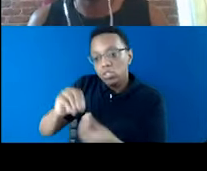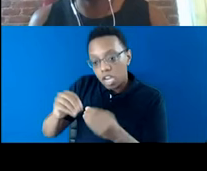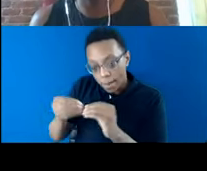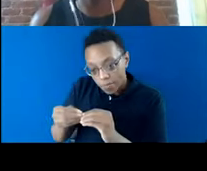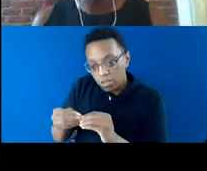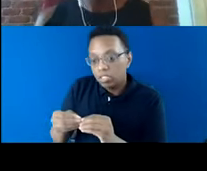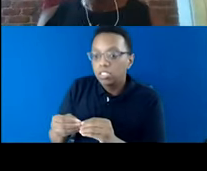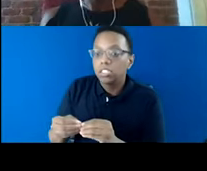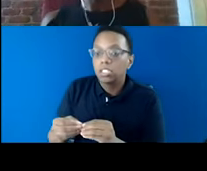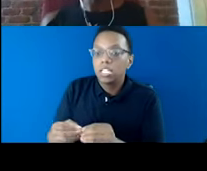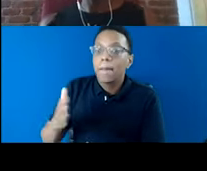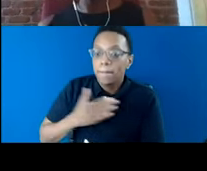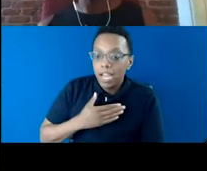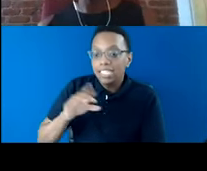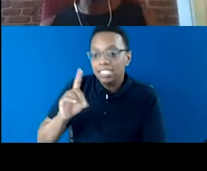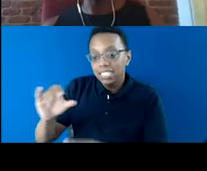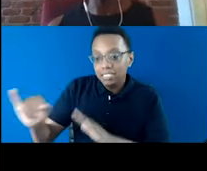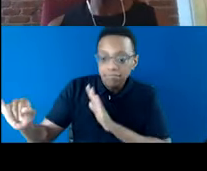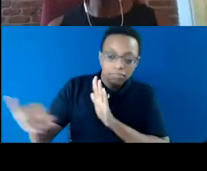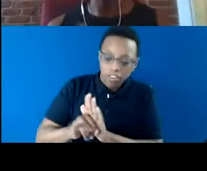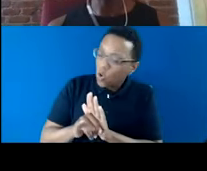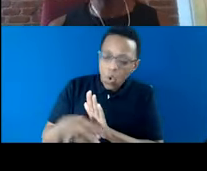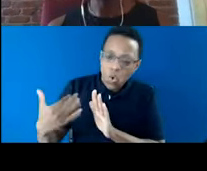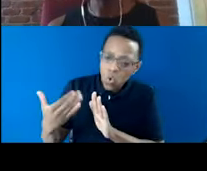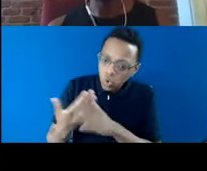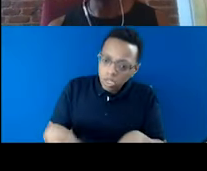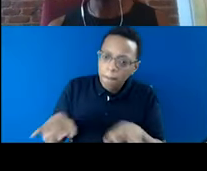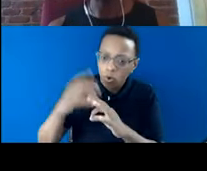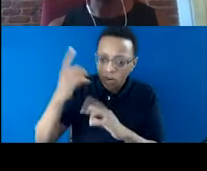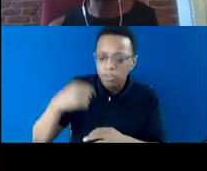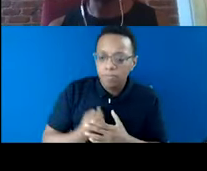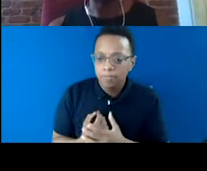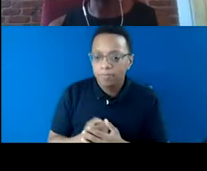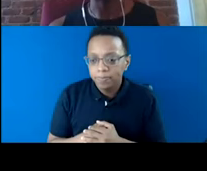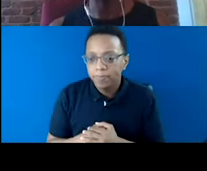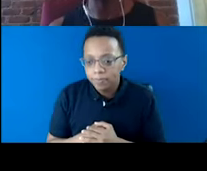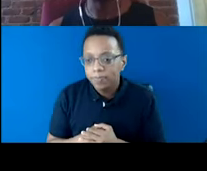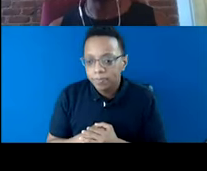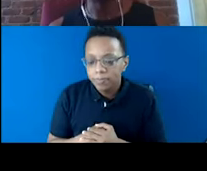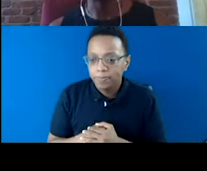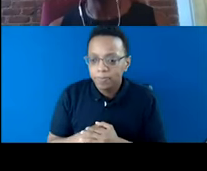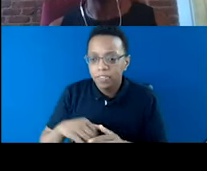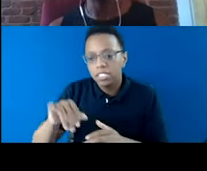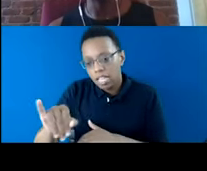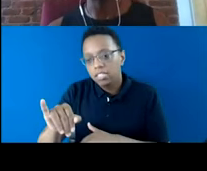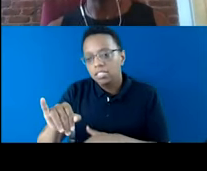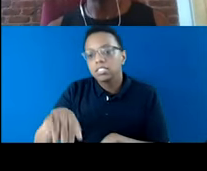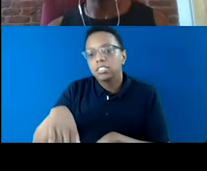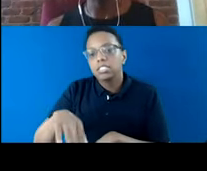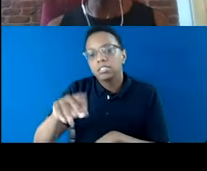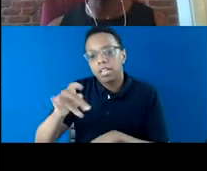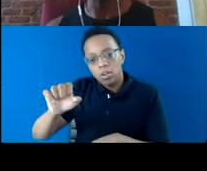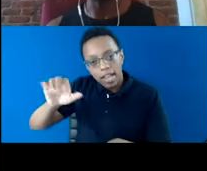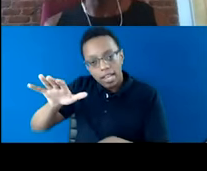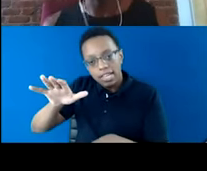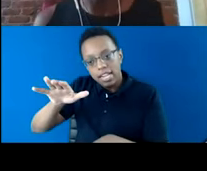so important to me. The thing that, and that's also Nacochtonk, Piscataway land and territory, if we're talking about